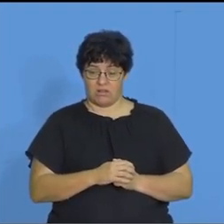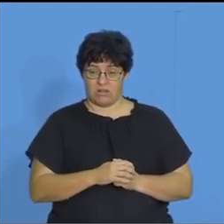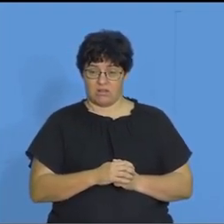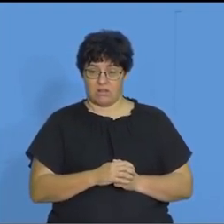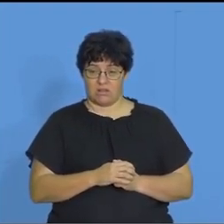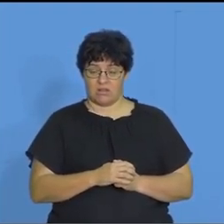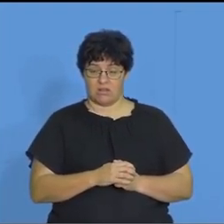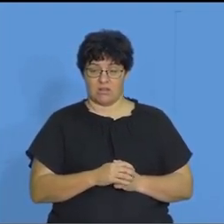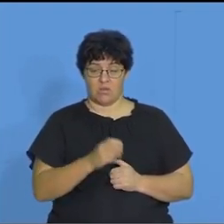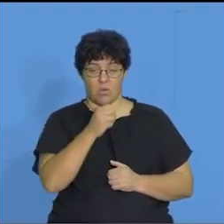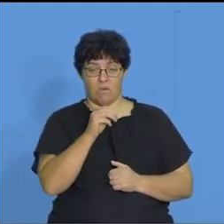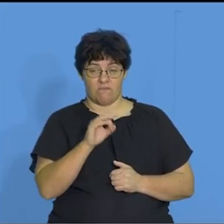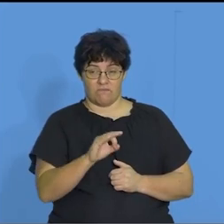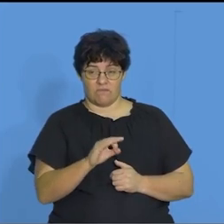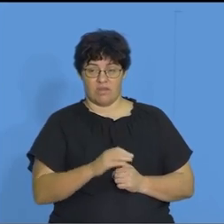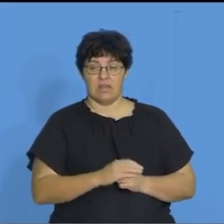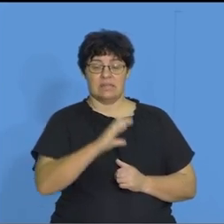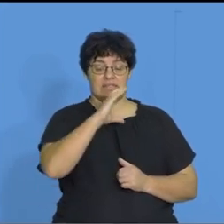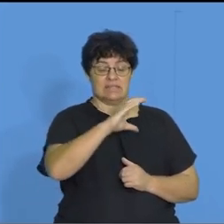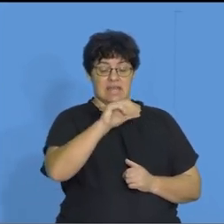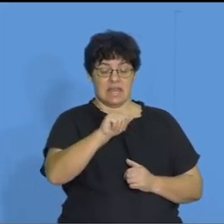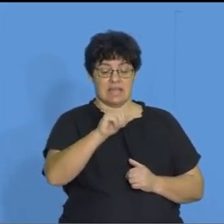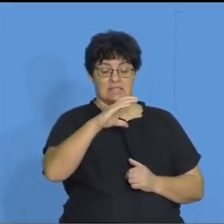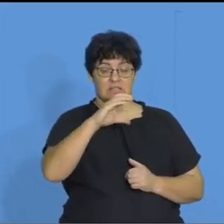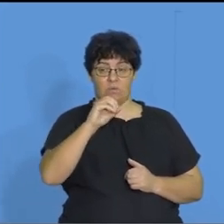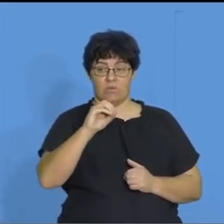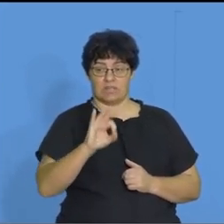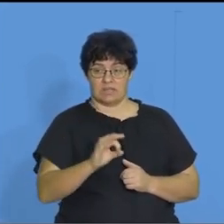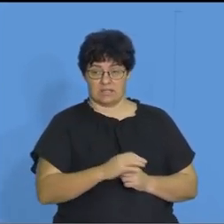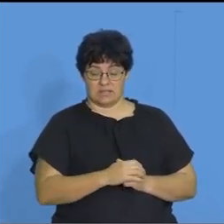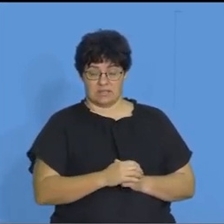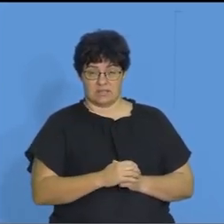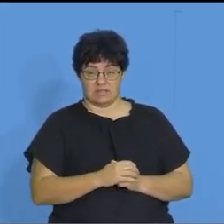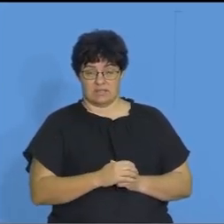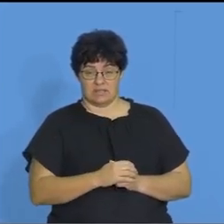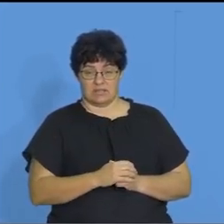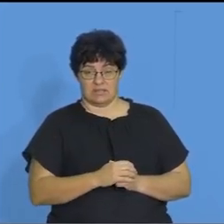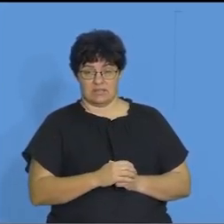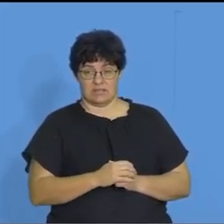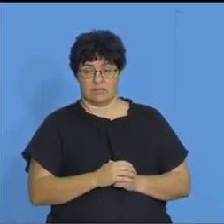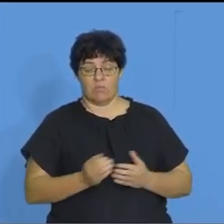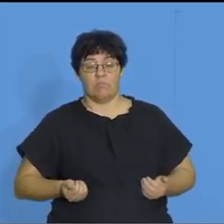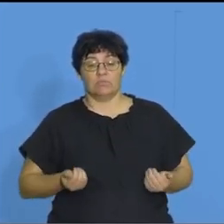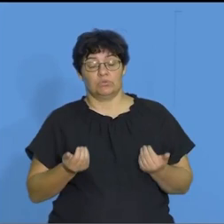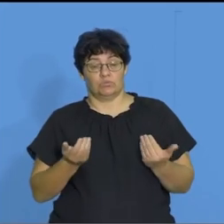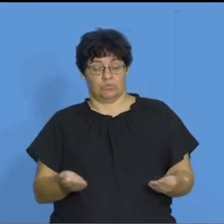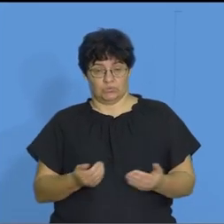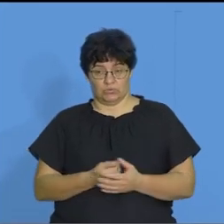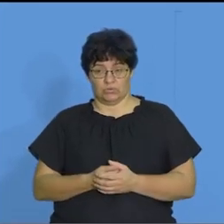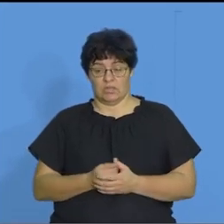0.5 mole of, you know, calcium carbonate. Okay, that's the most important part, will produce